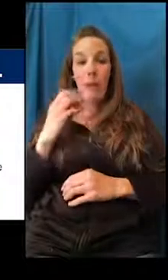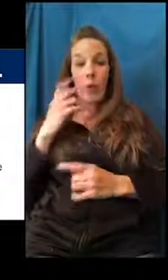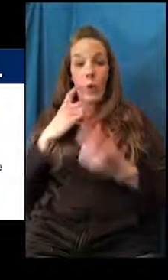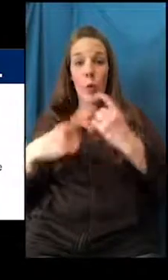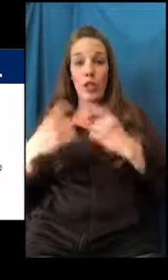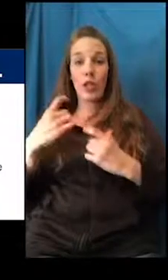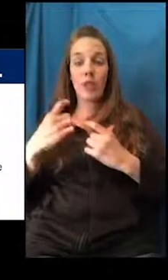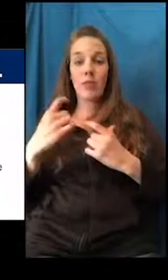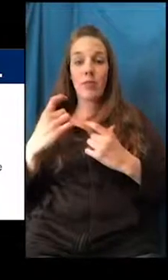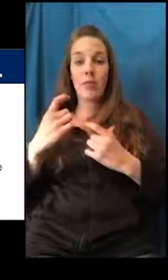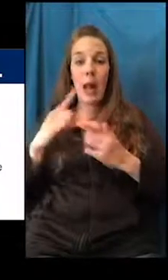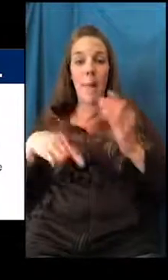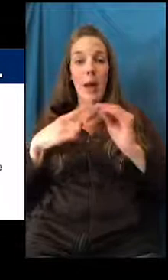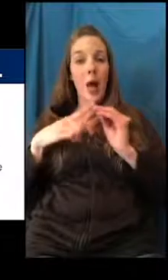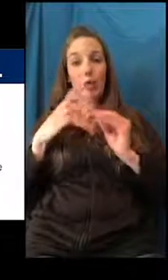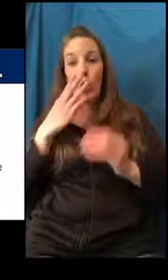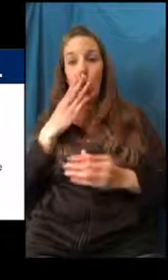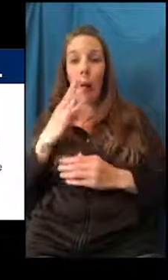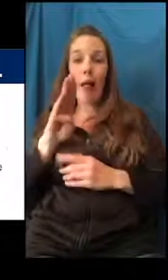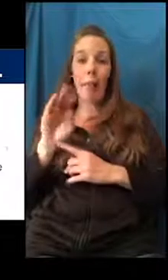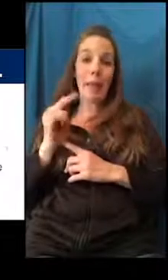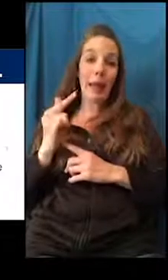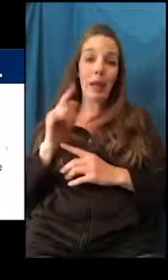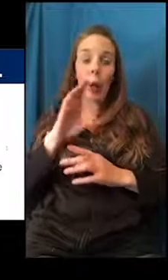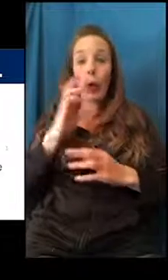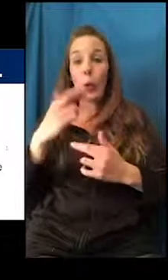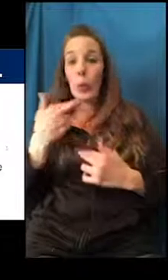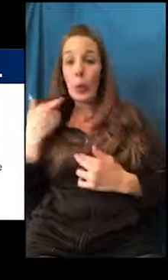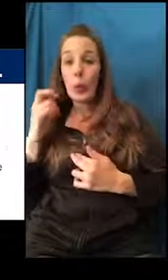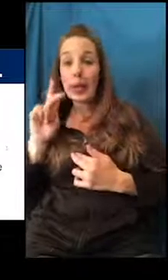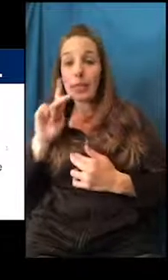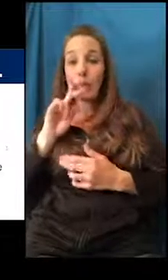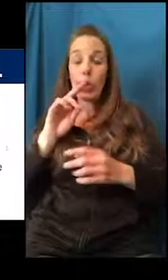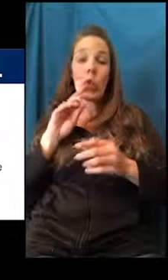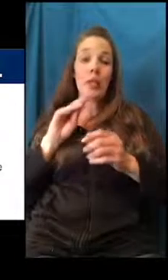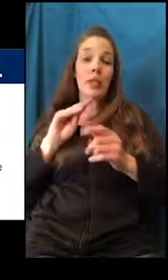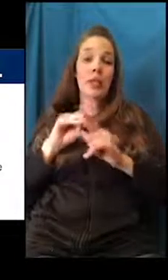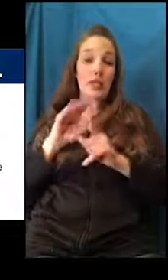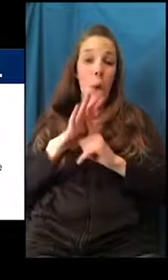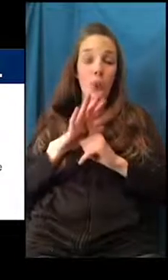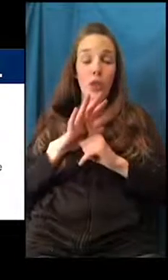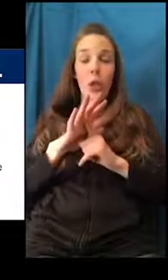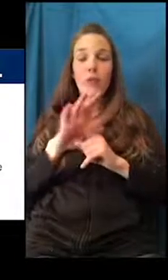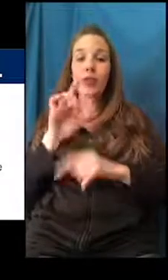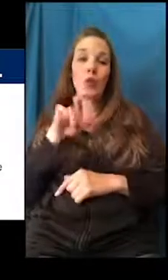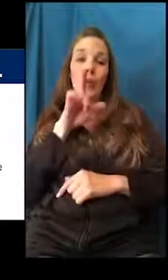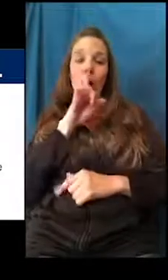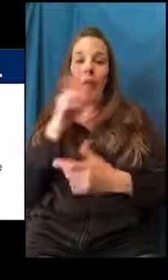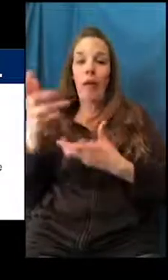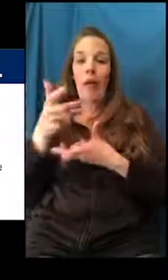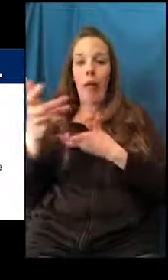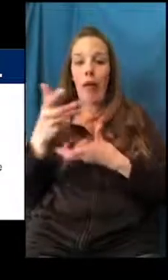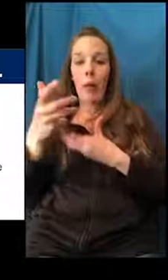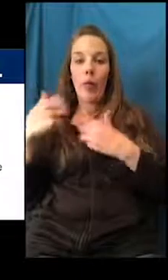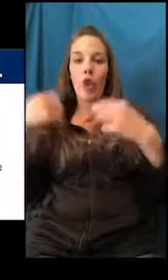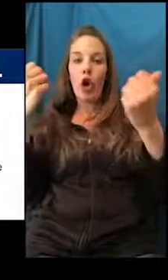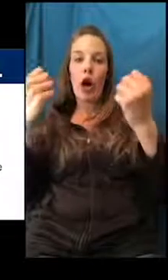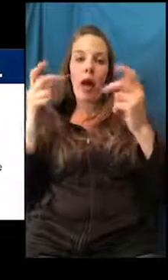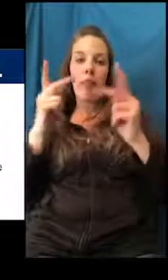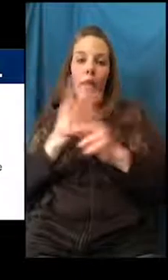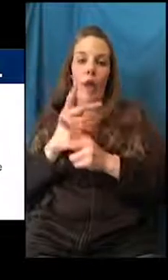your well-being or your risk of exposure to coronavirus, you should really work with your healthcare provider who can